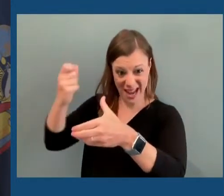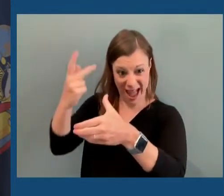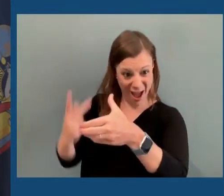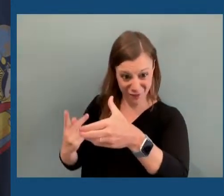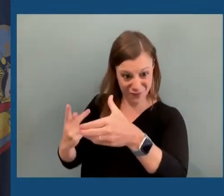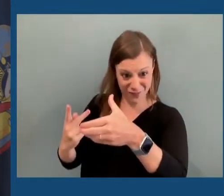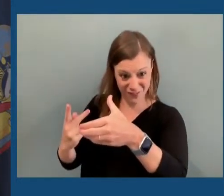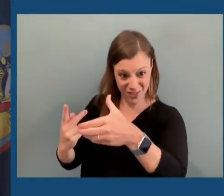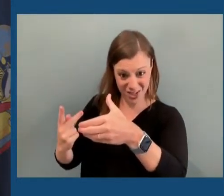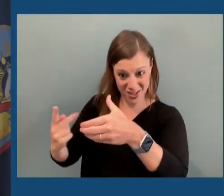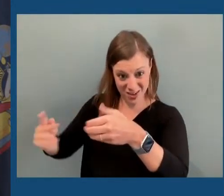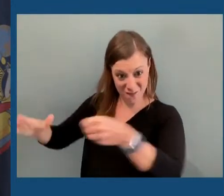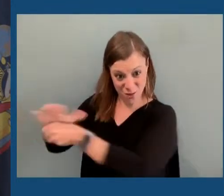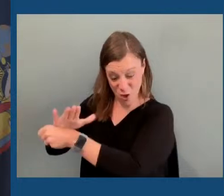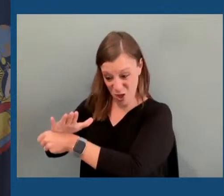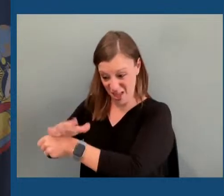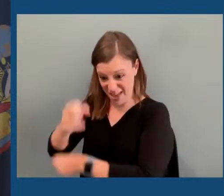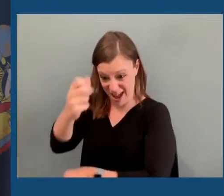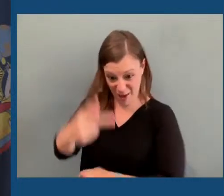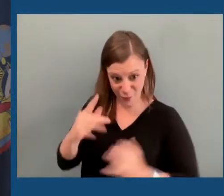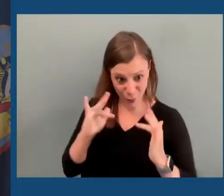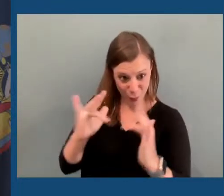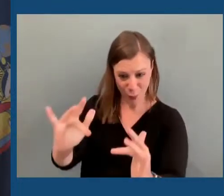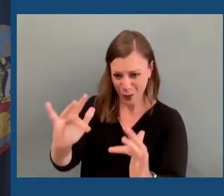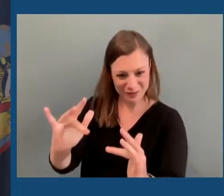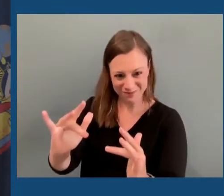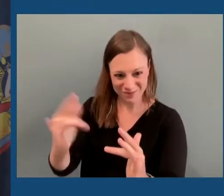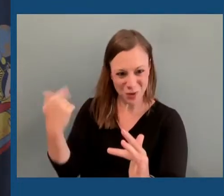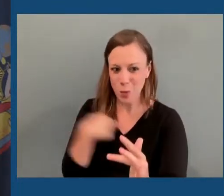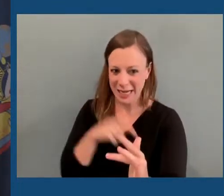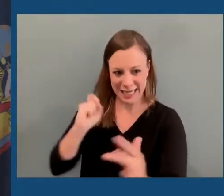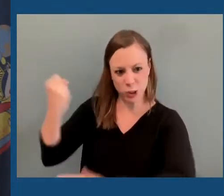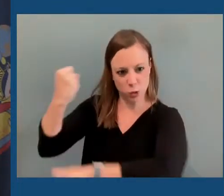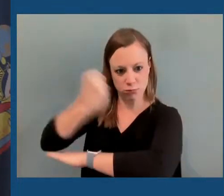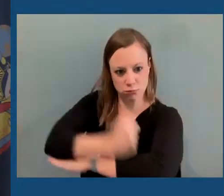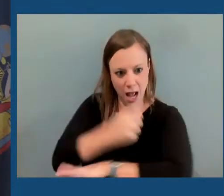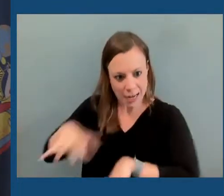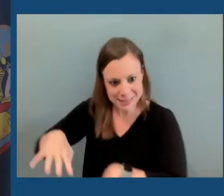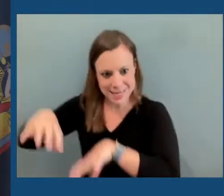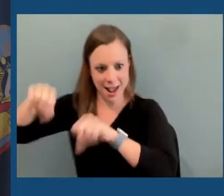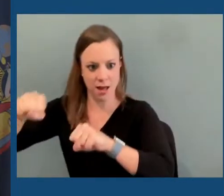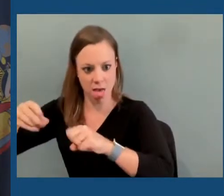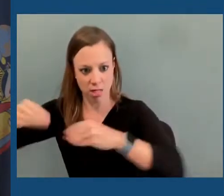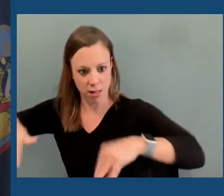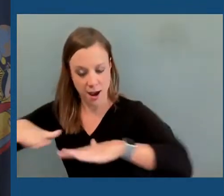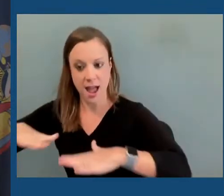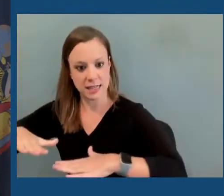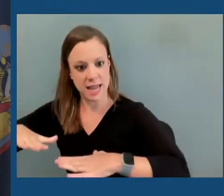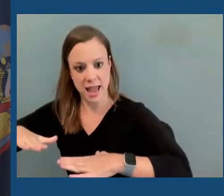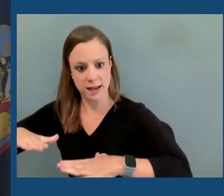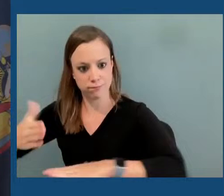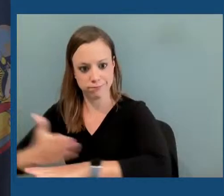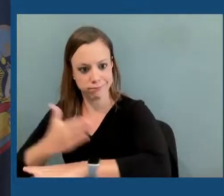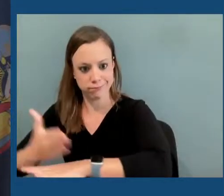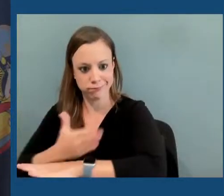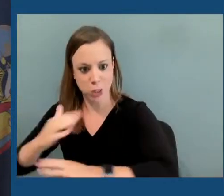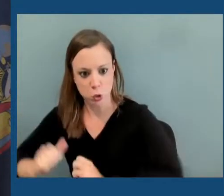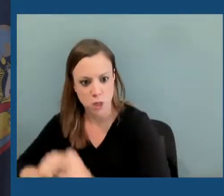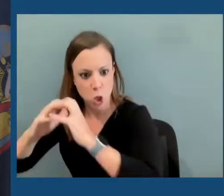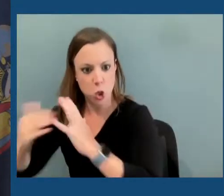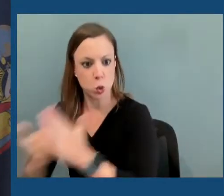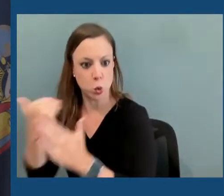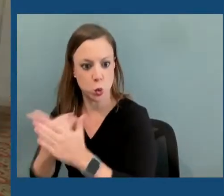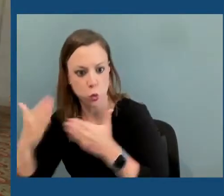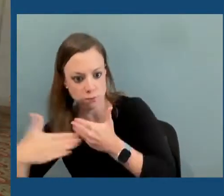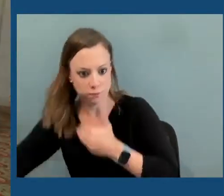doesn't make sense in this day and age for us to continue that. So those are the tough conversations, but I think it's important to move forward. And on